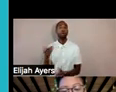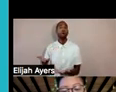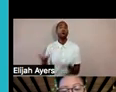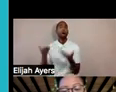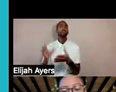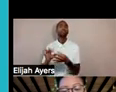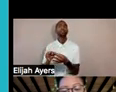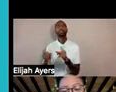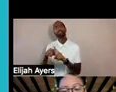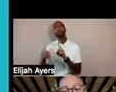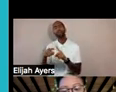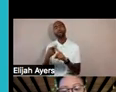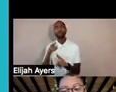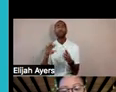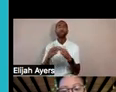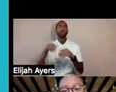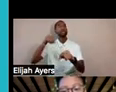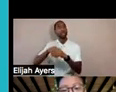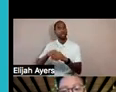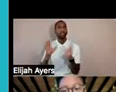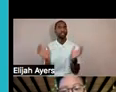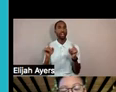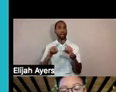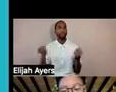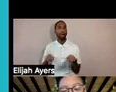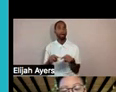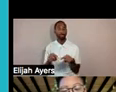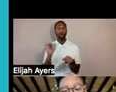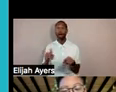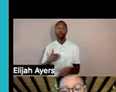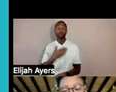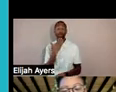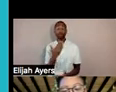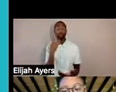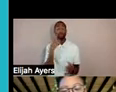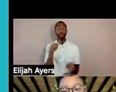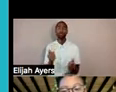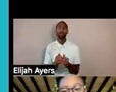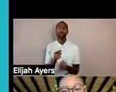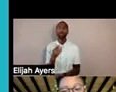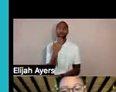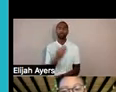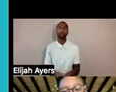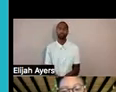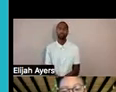messages from the community within the chat. I'm really grateful to be here with you today. Thanks.